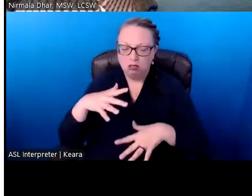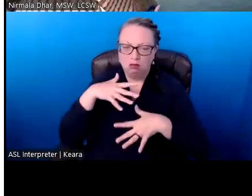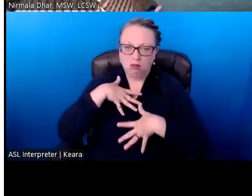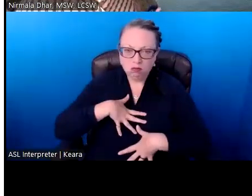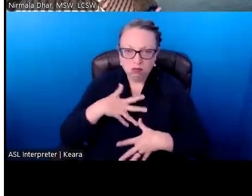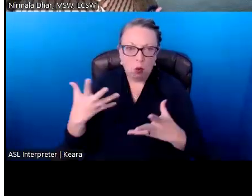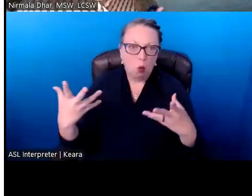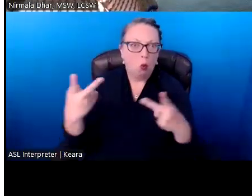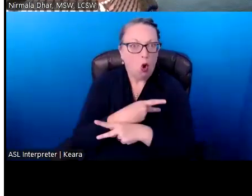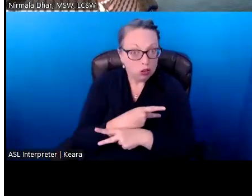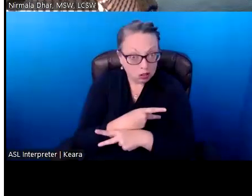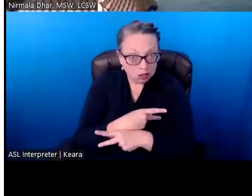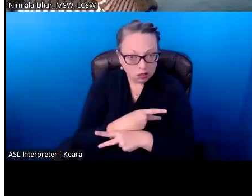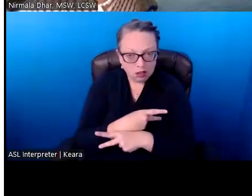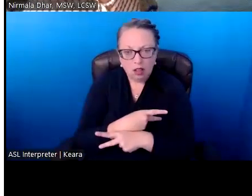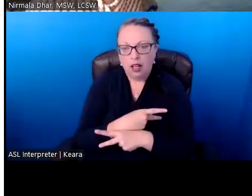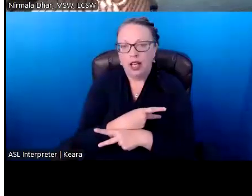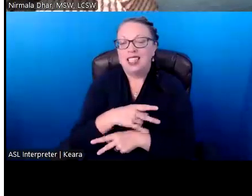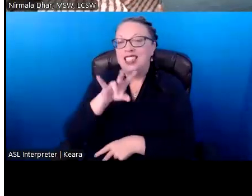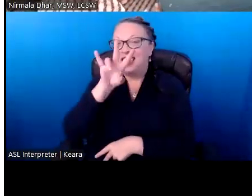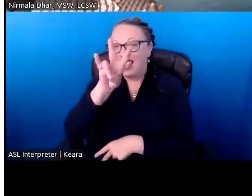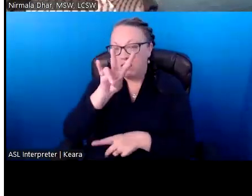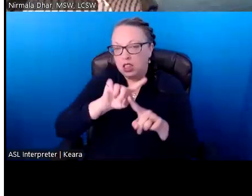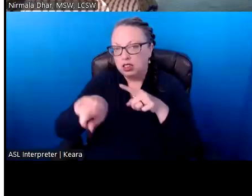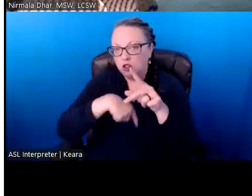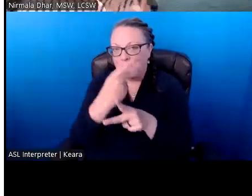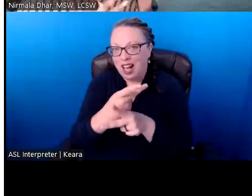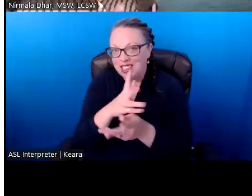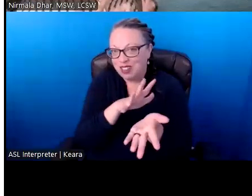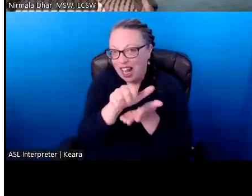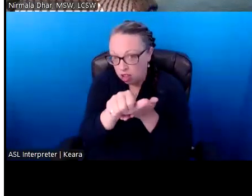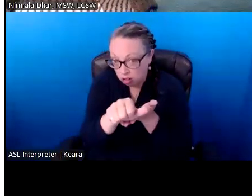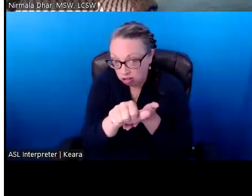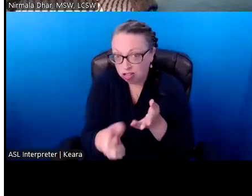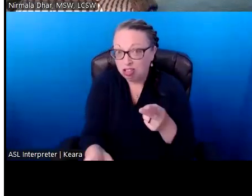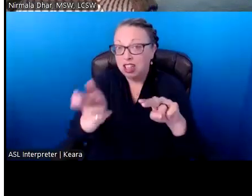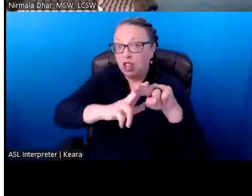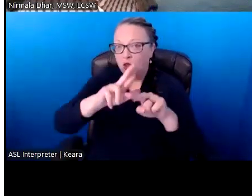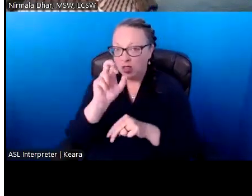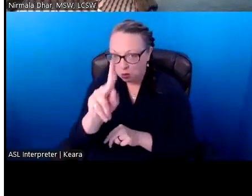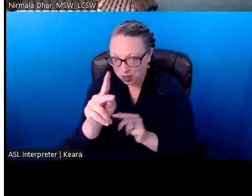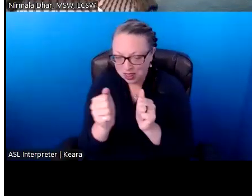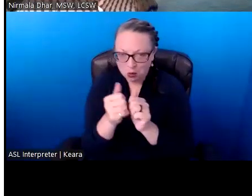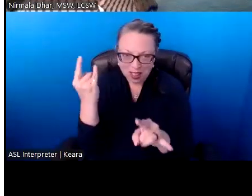It increases your risk for 7 kinds of cancers. So it's really important that we get